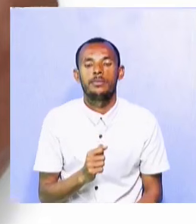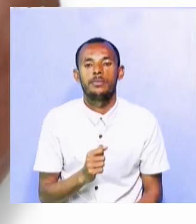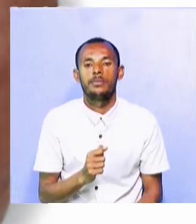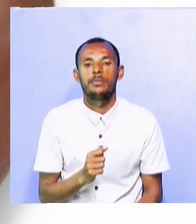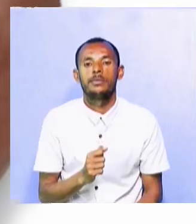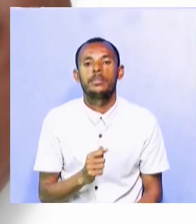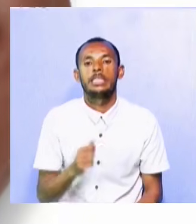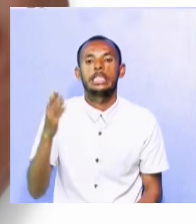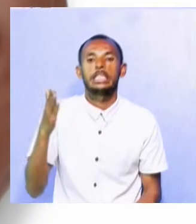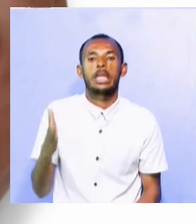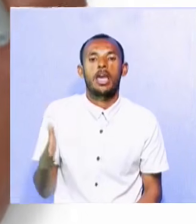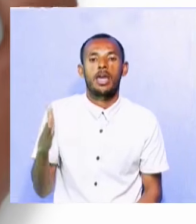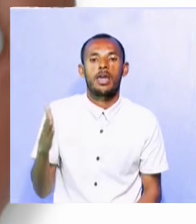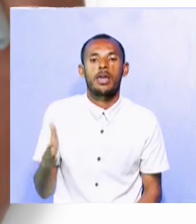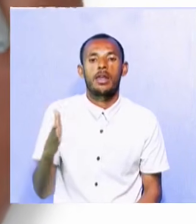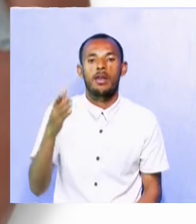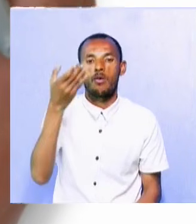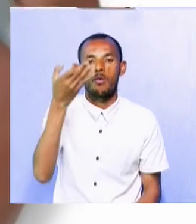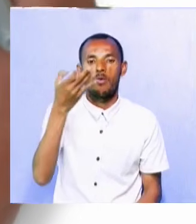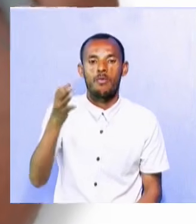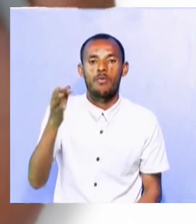the side of